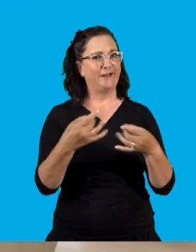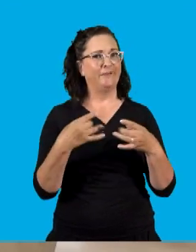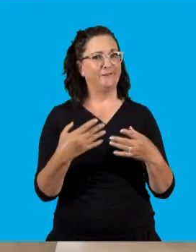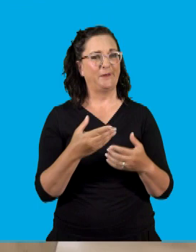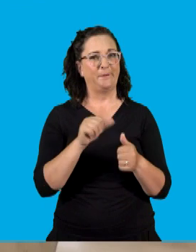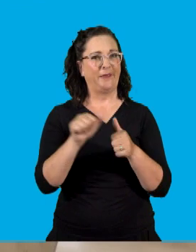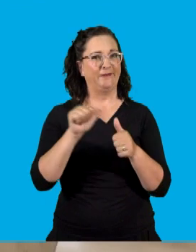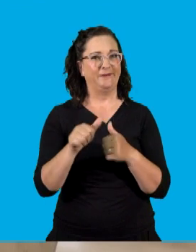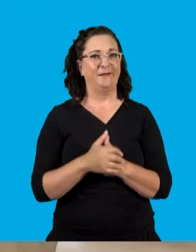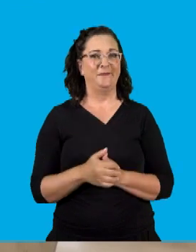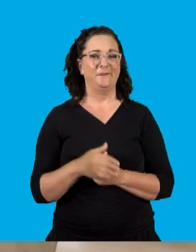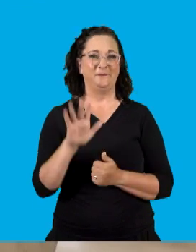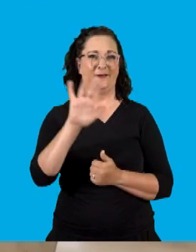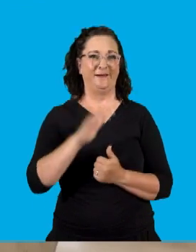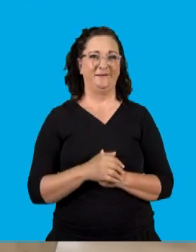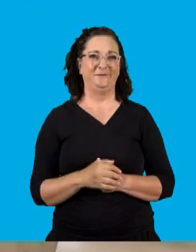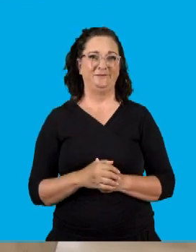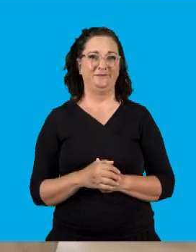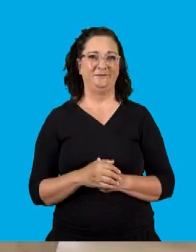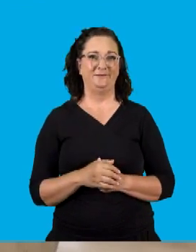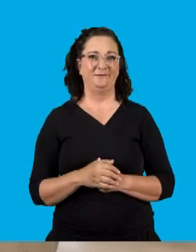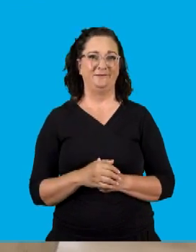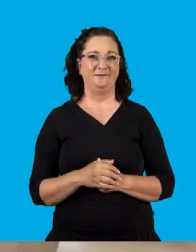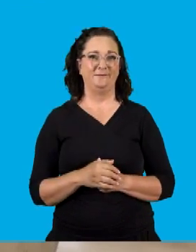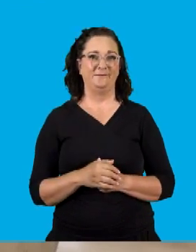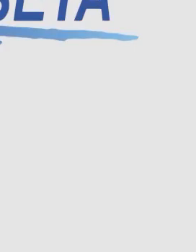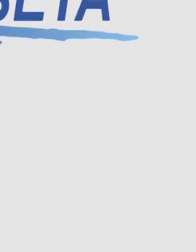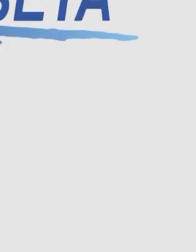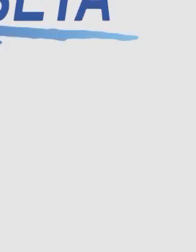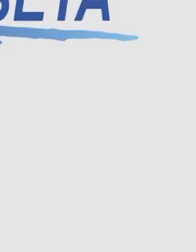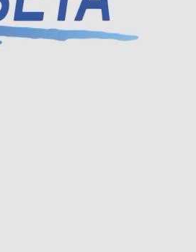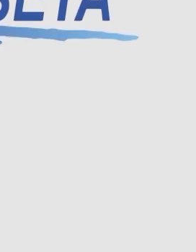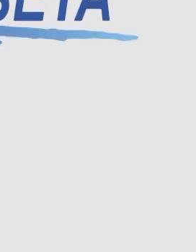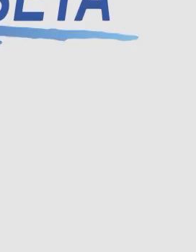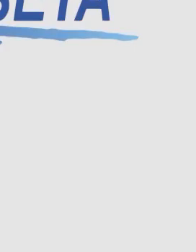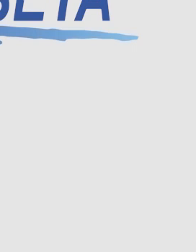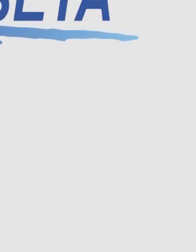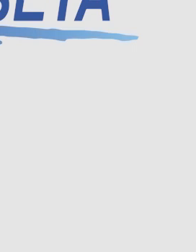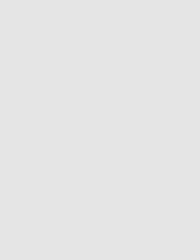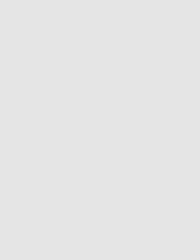better. See you soon. Goodbye.